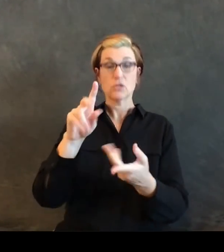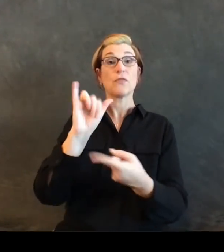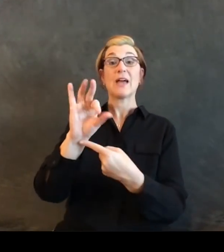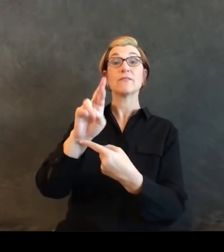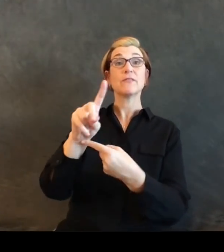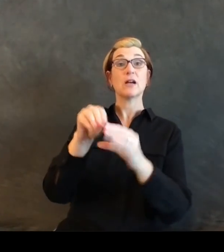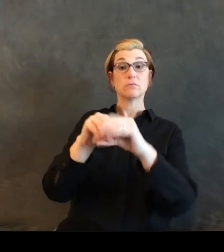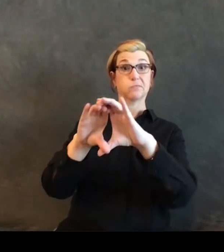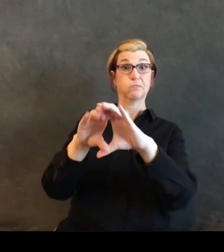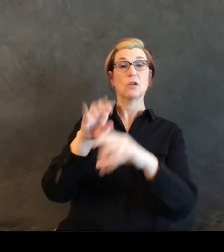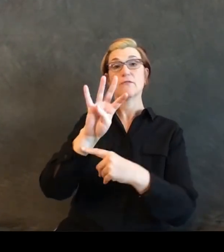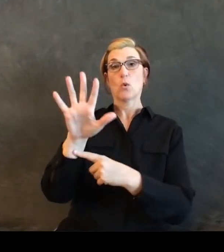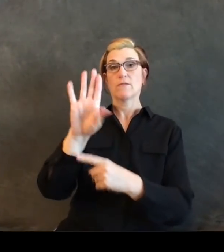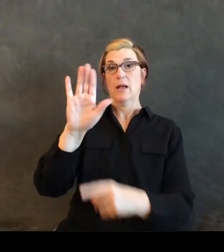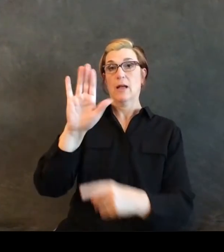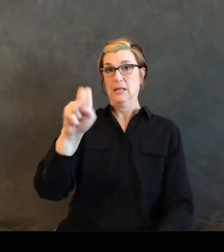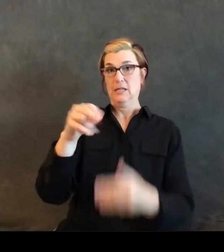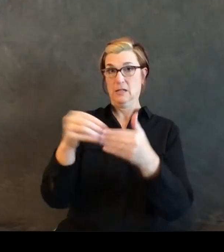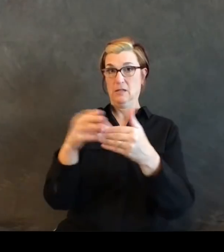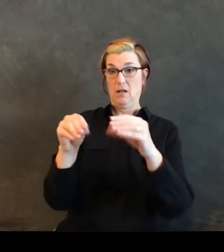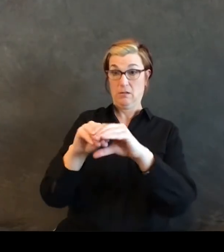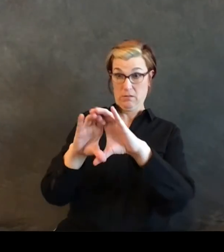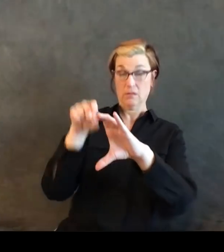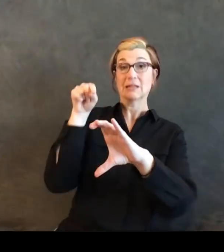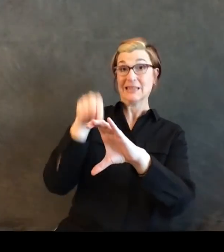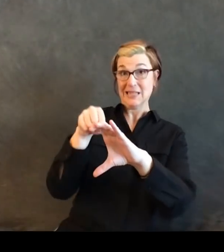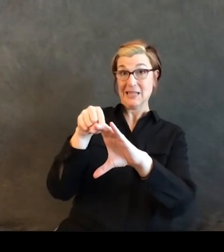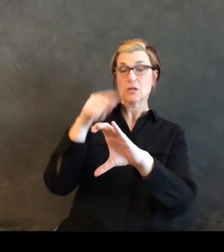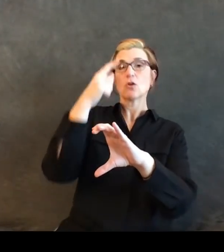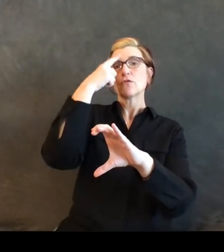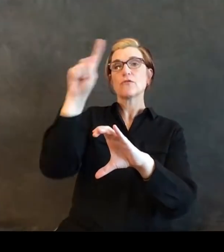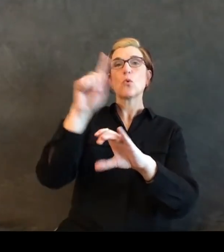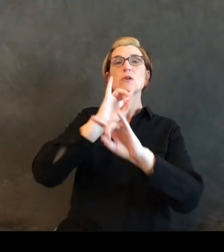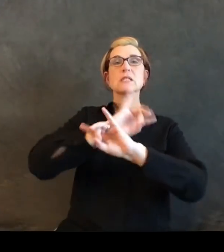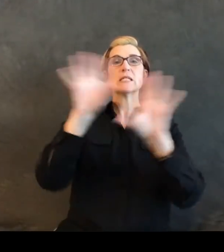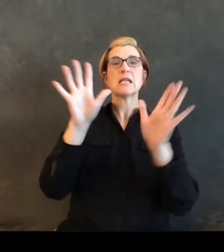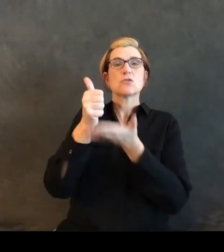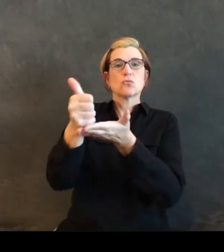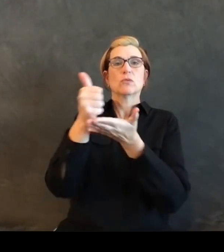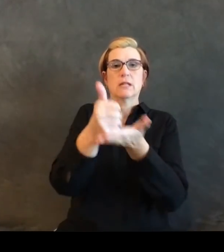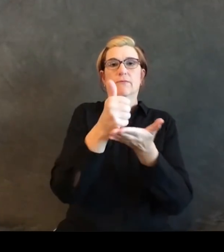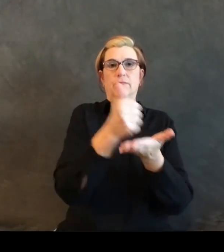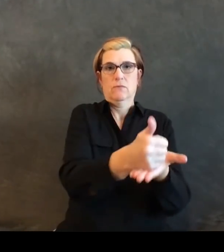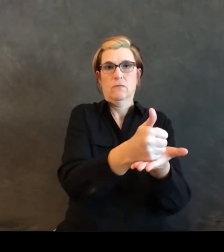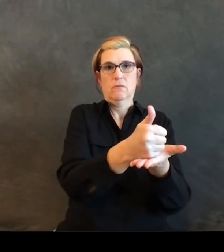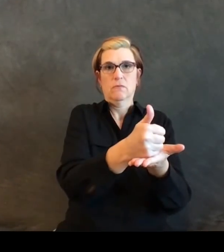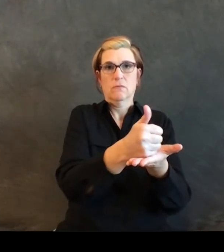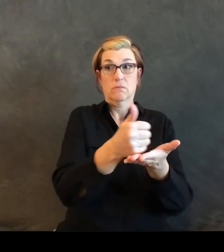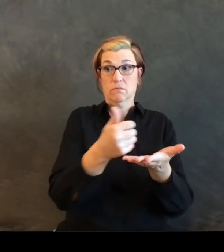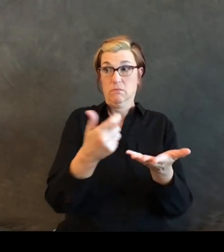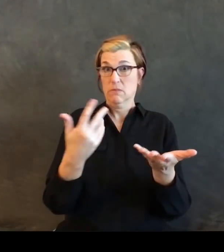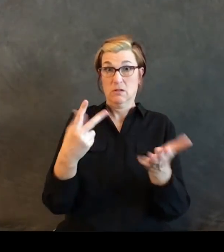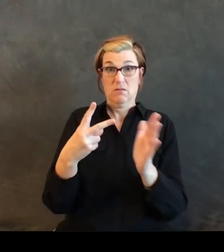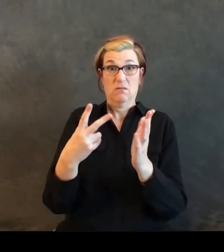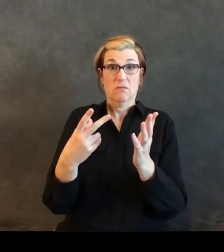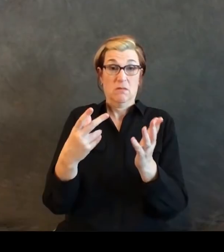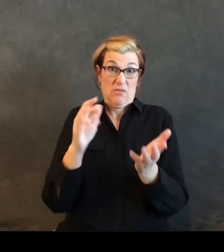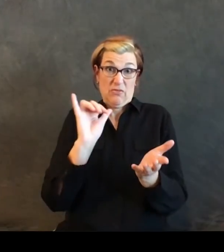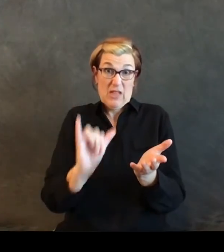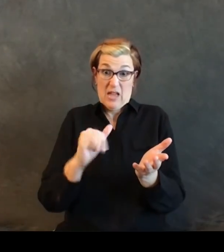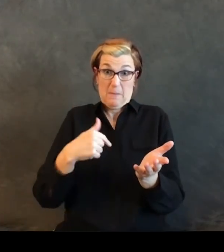billion for disaster relief. That's more than doubling the amount available to support my